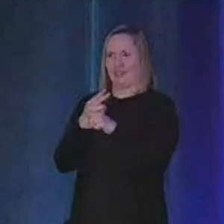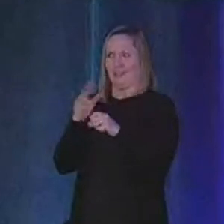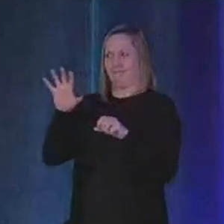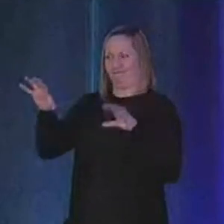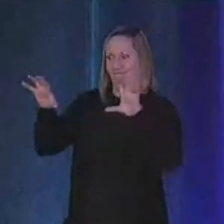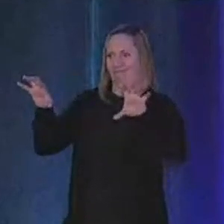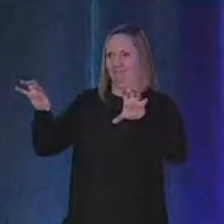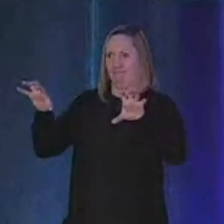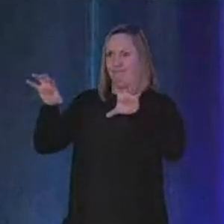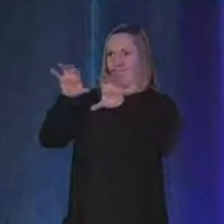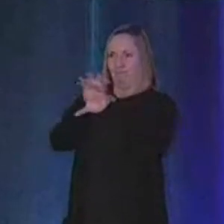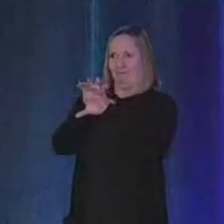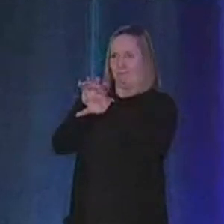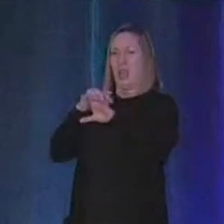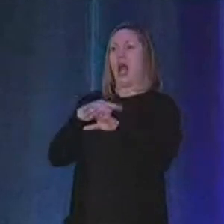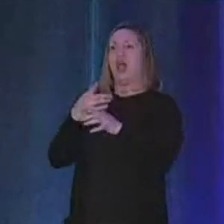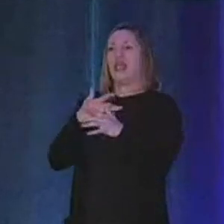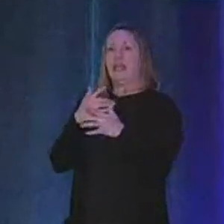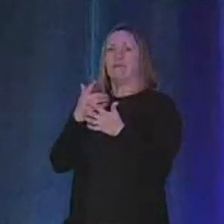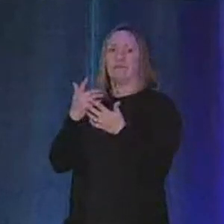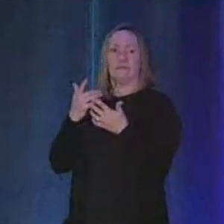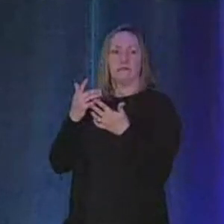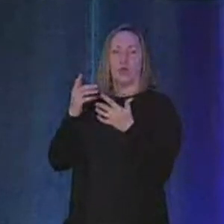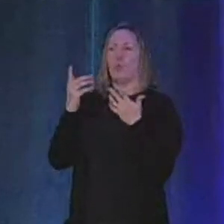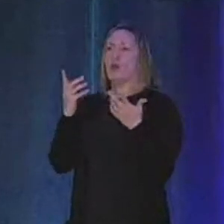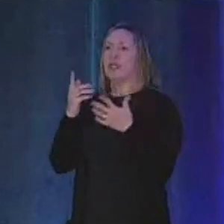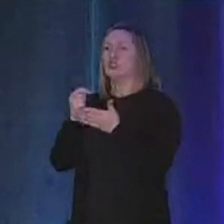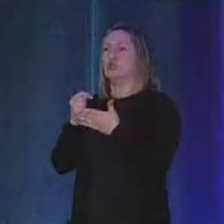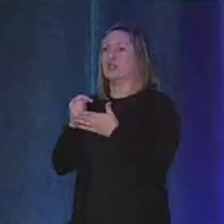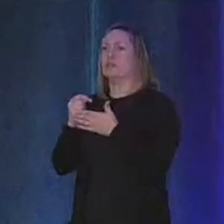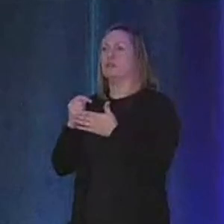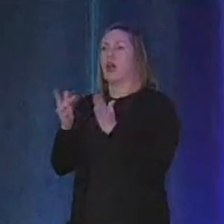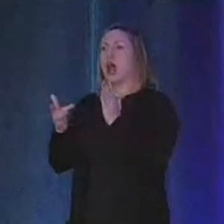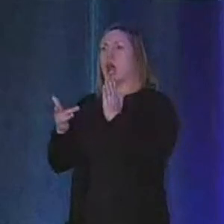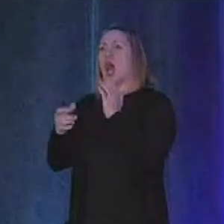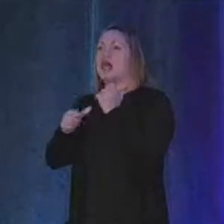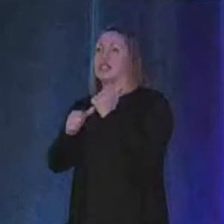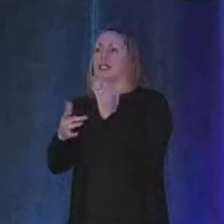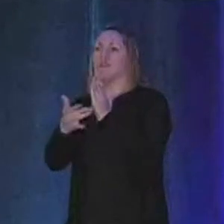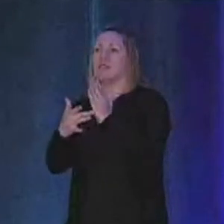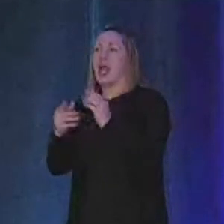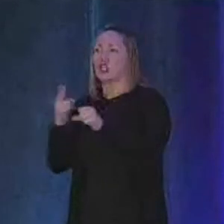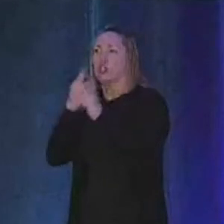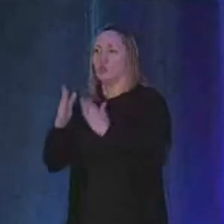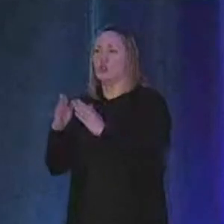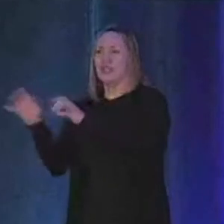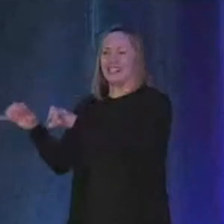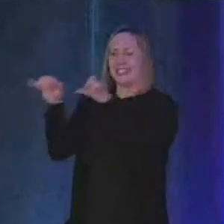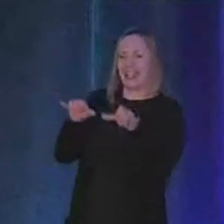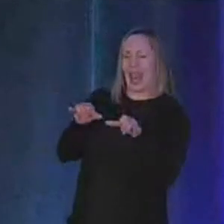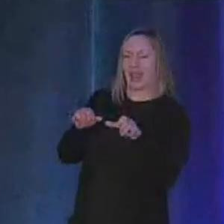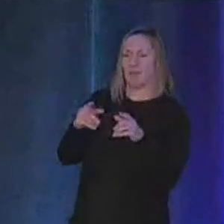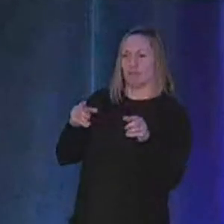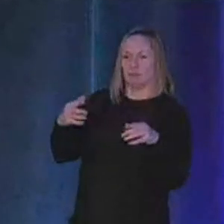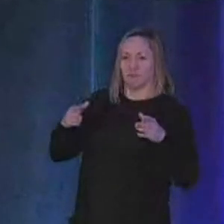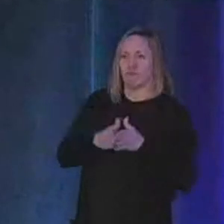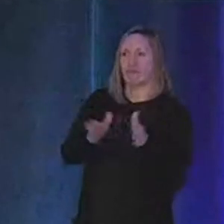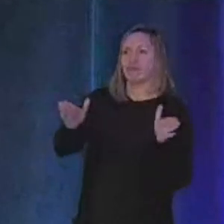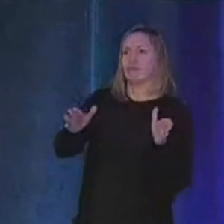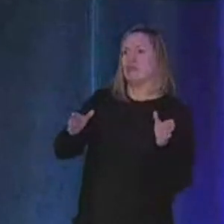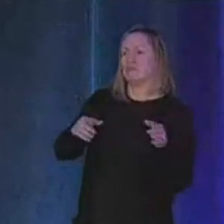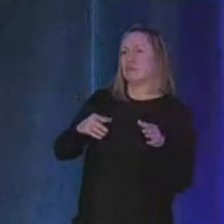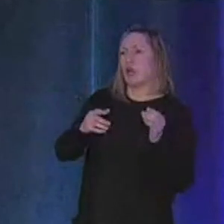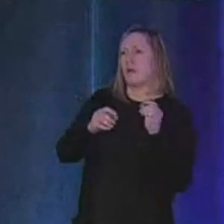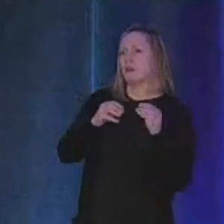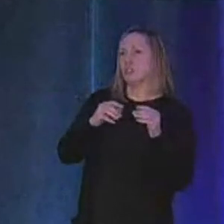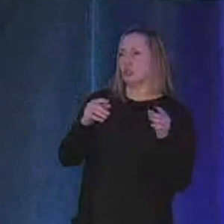we treat our assistive tech users the same way that we would treat market to prioritize a power user, we